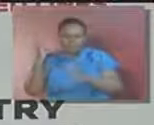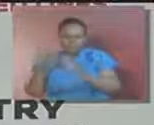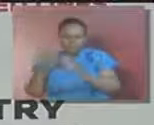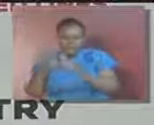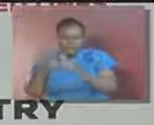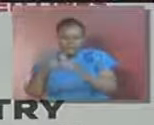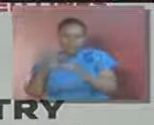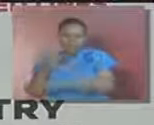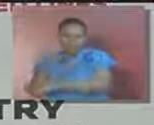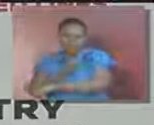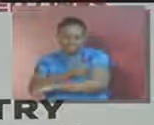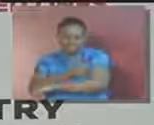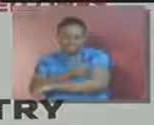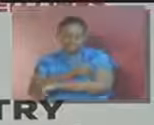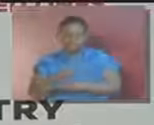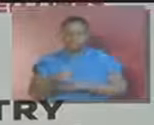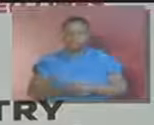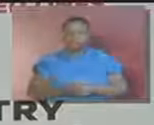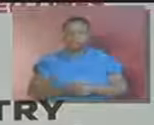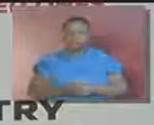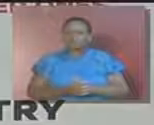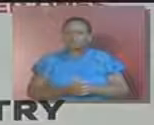The risk with those homes,